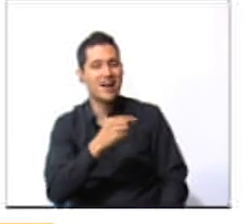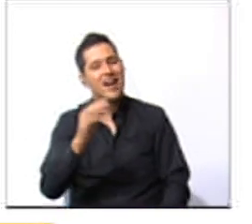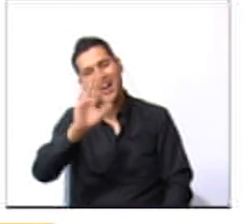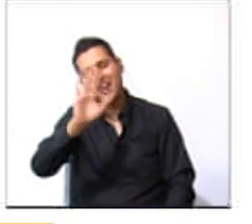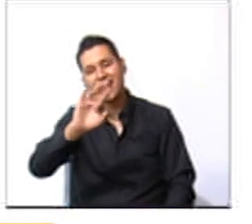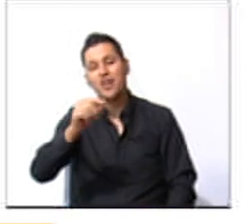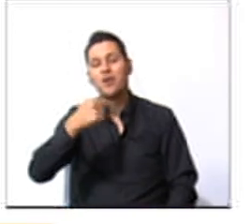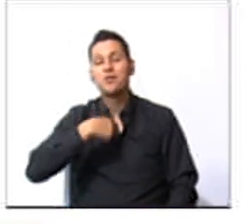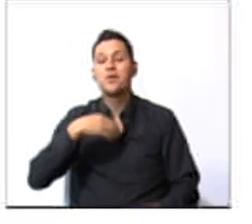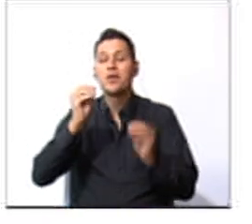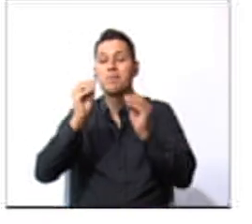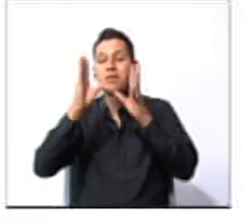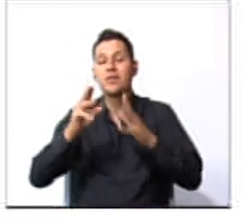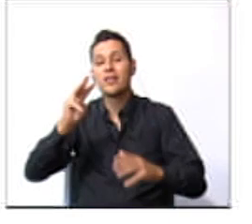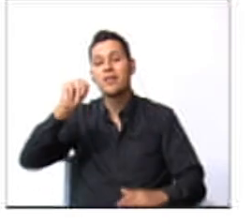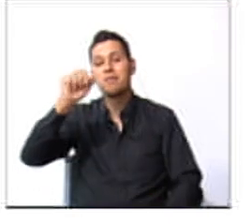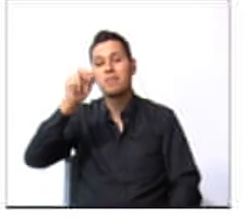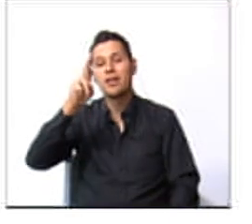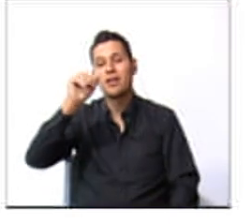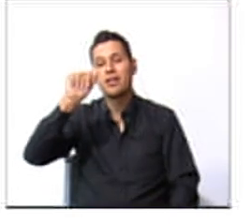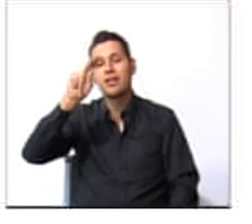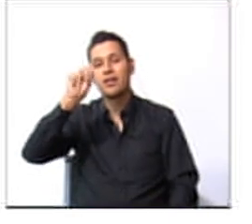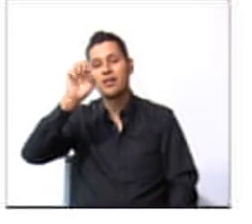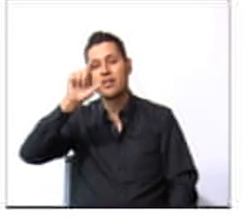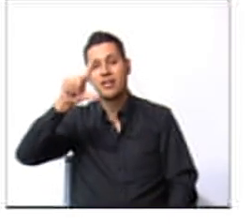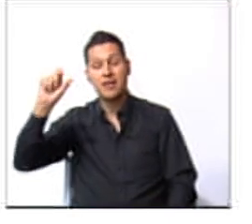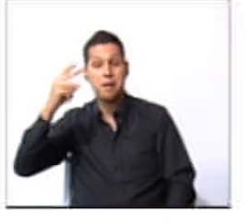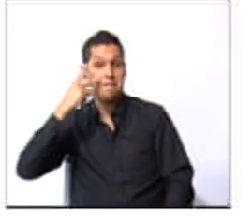you next class. Look at the ox card.